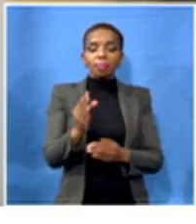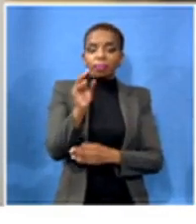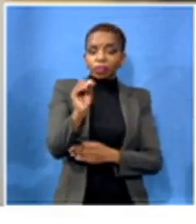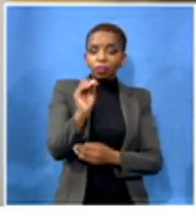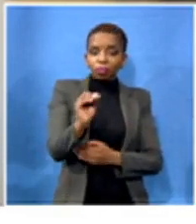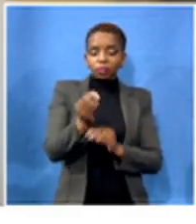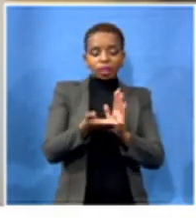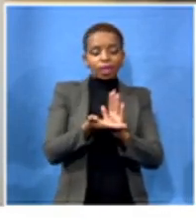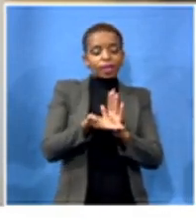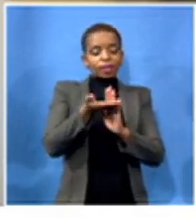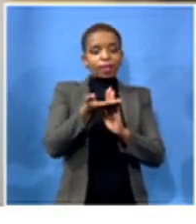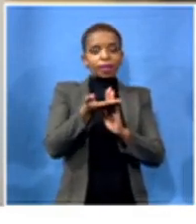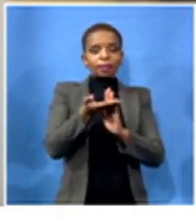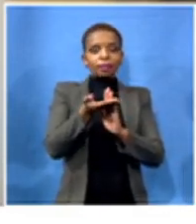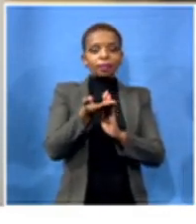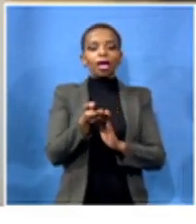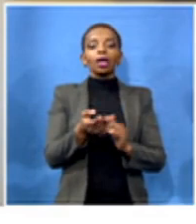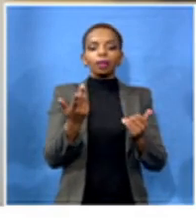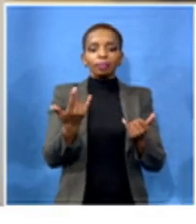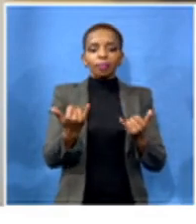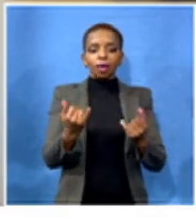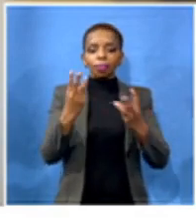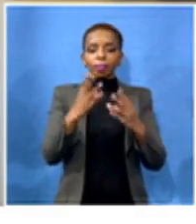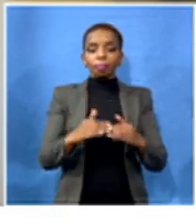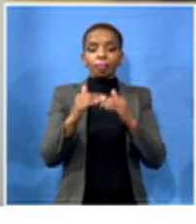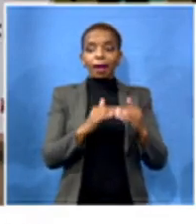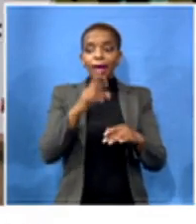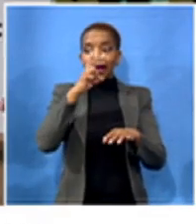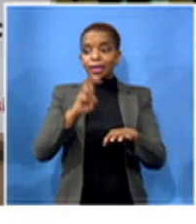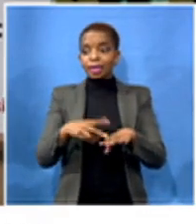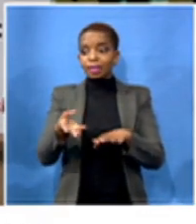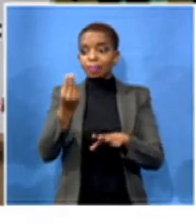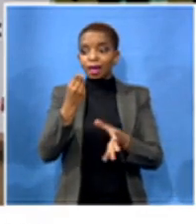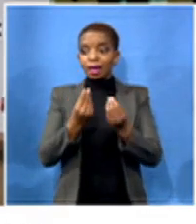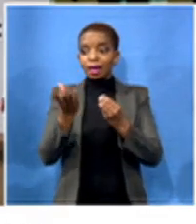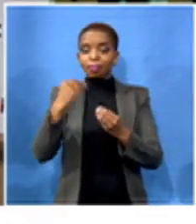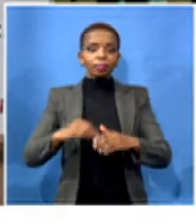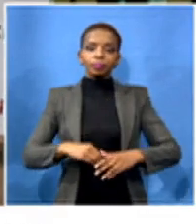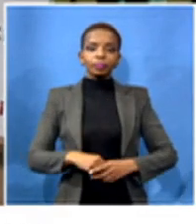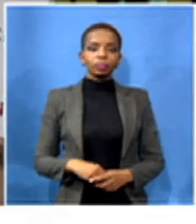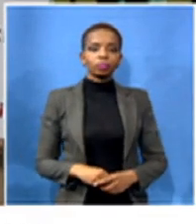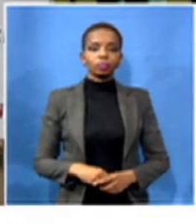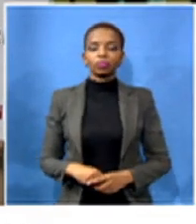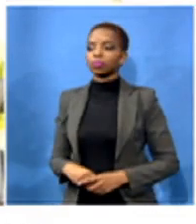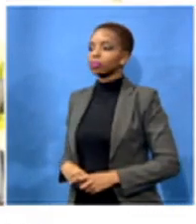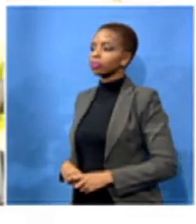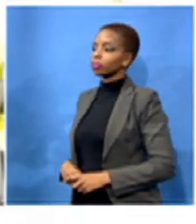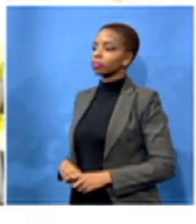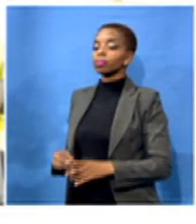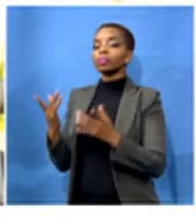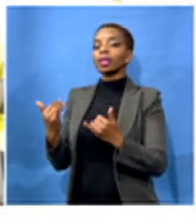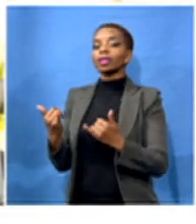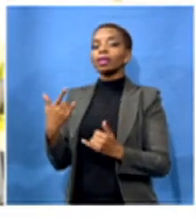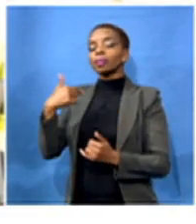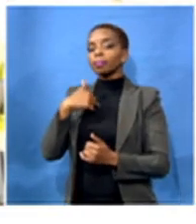complications related to people not seeking care that they require. Dr. Mothudi, just to find an important aspect here is that